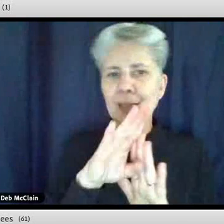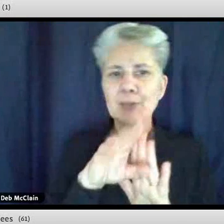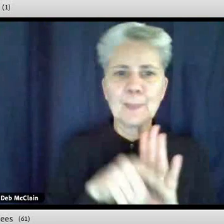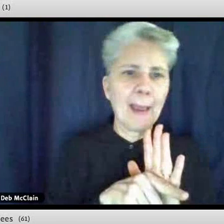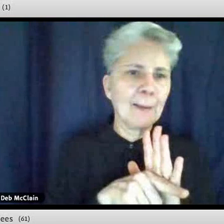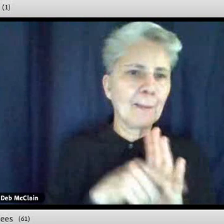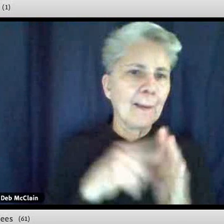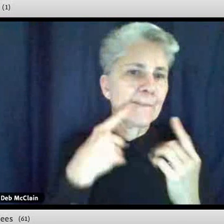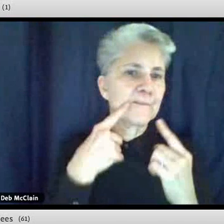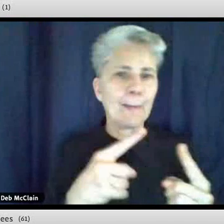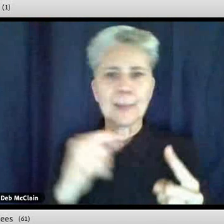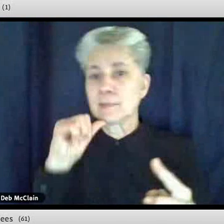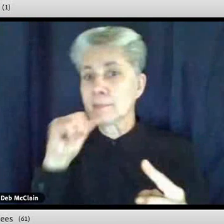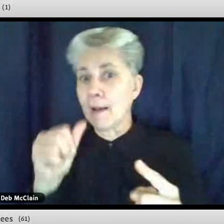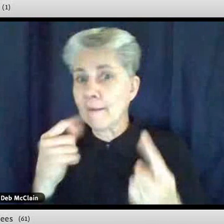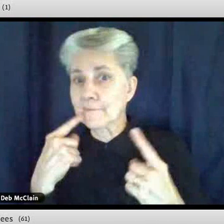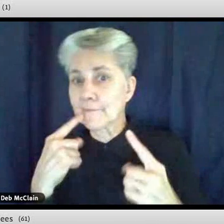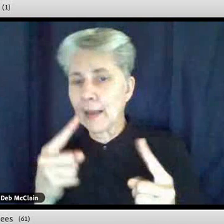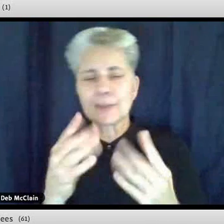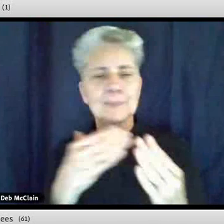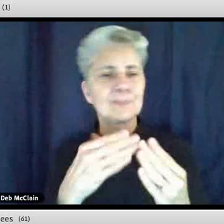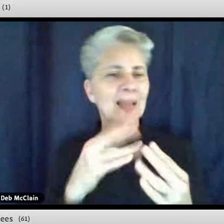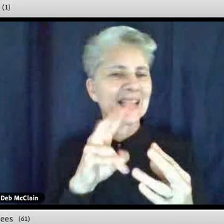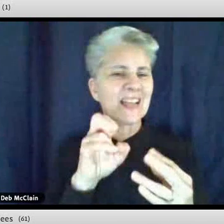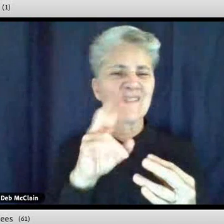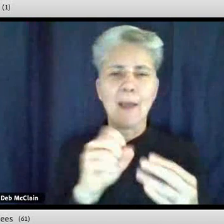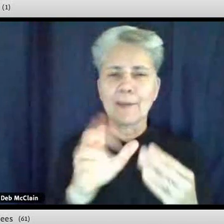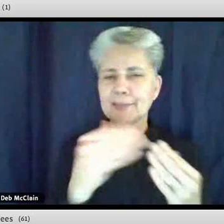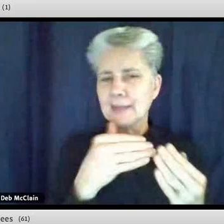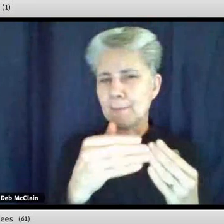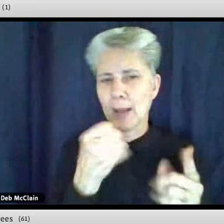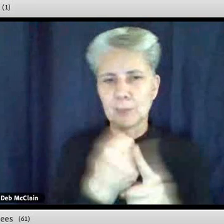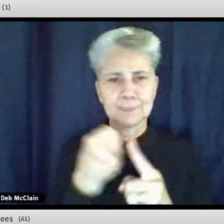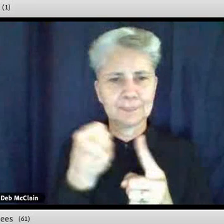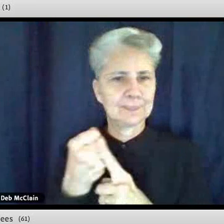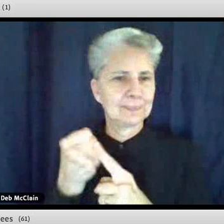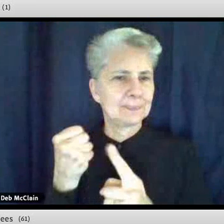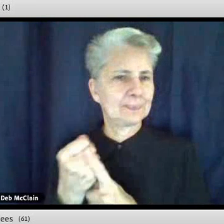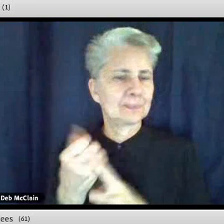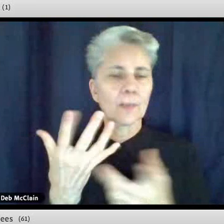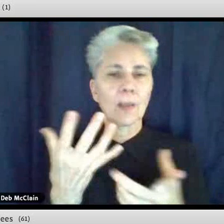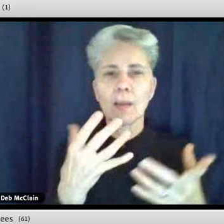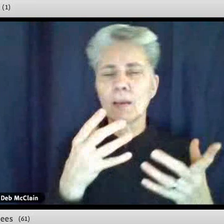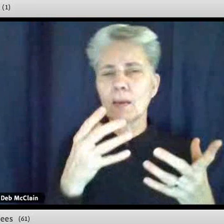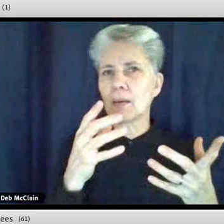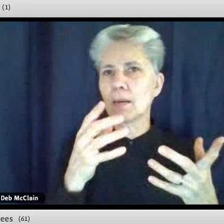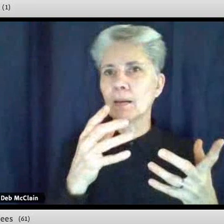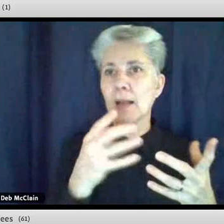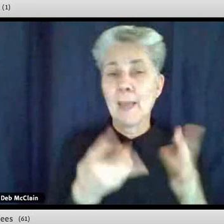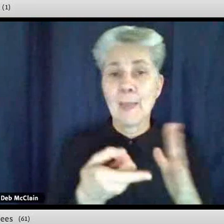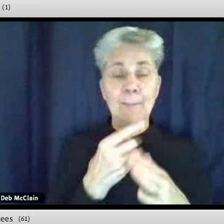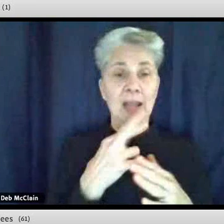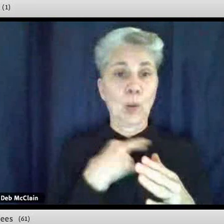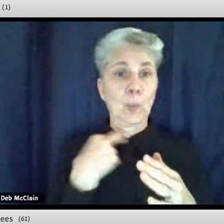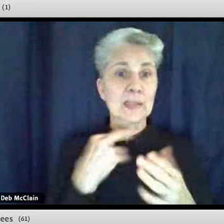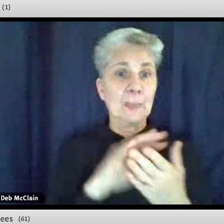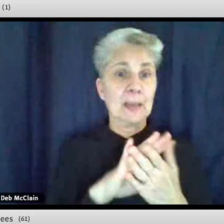ethnicity, age, how much money you have, if you're famous. It's not. It's a virus. It's